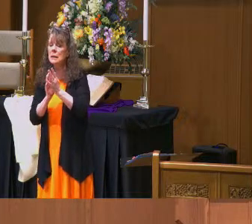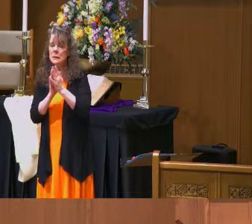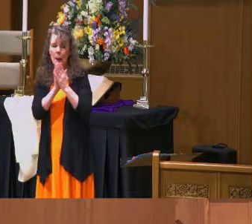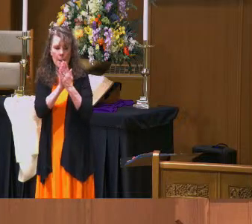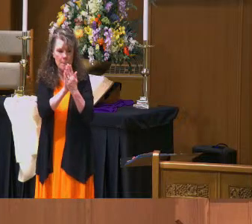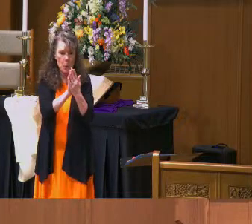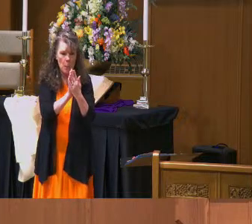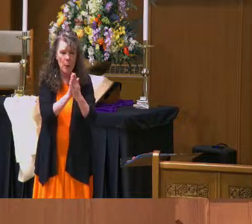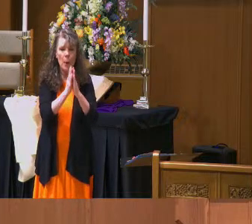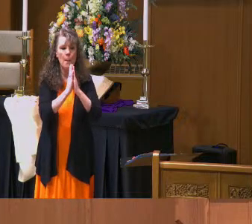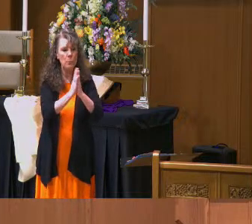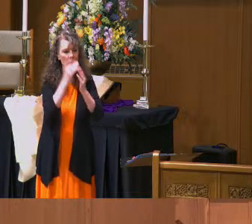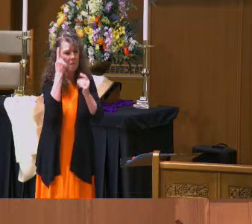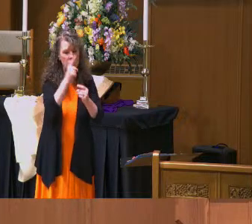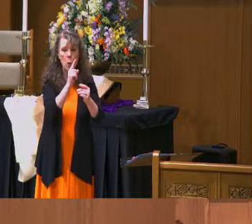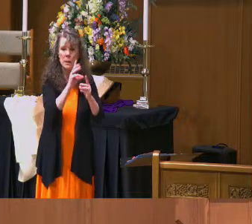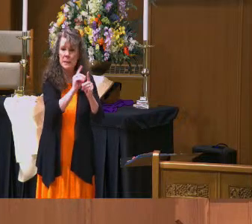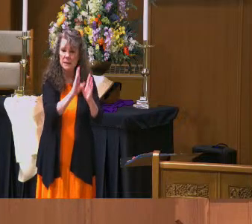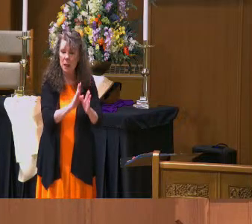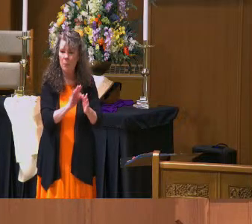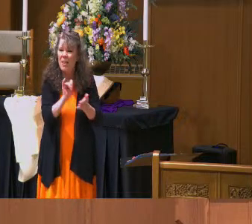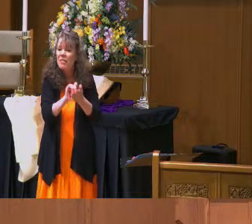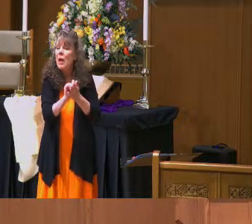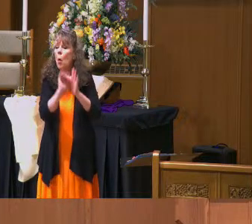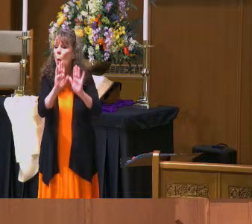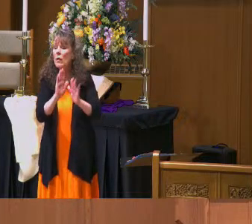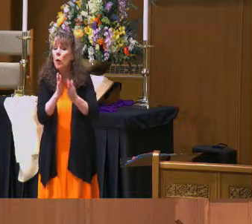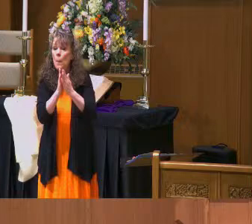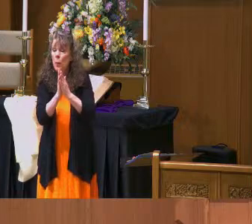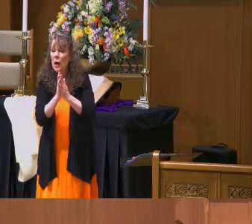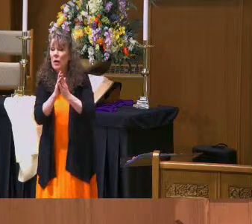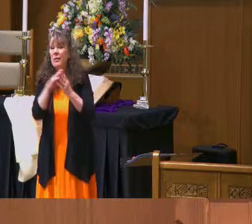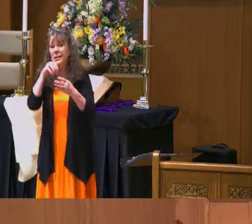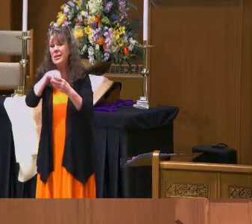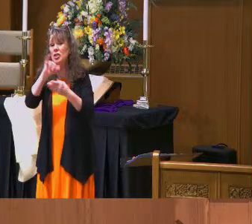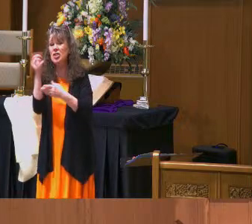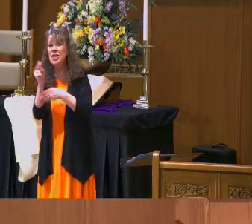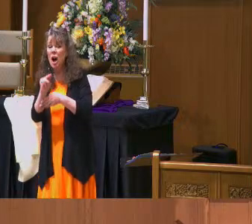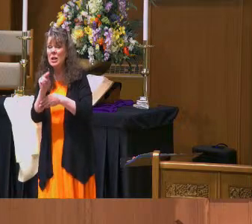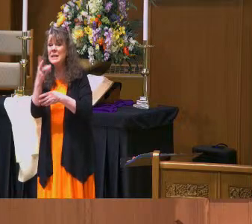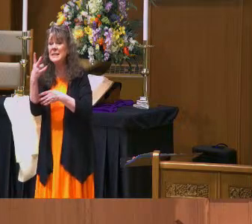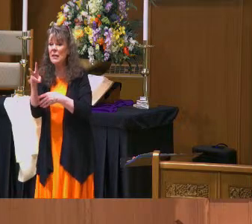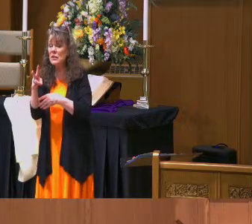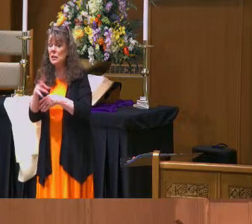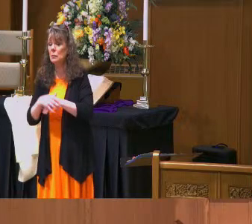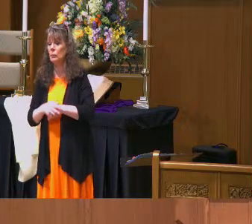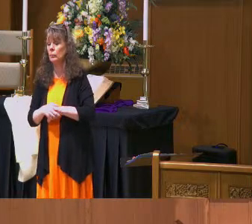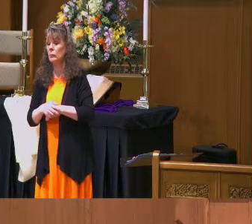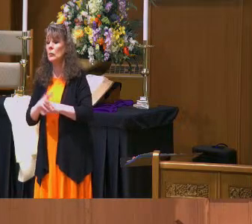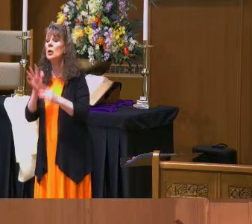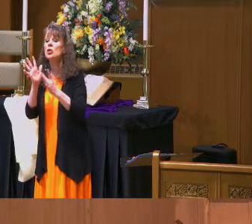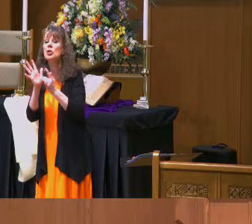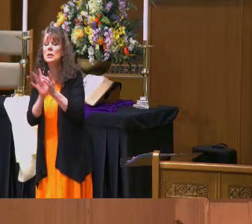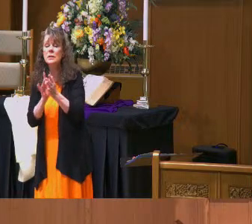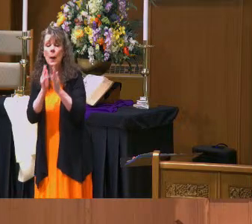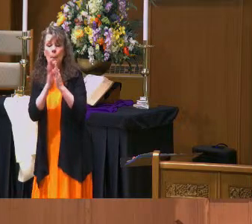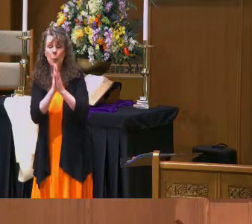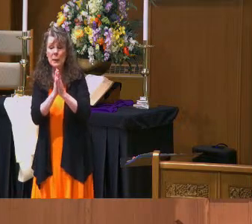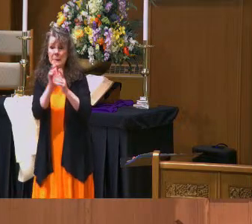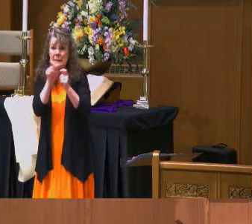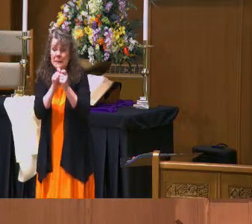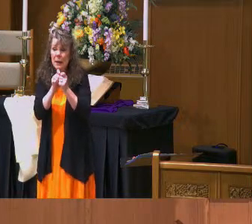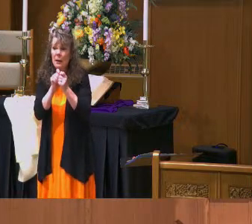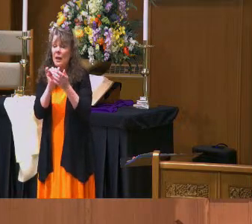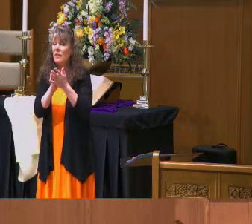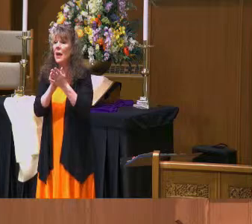for his disciples, that prayer in John 17. He prays specifically that the Father